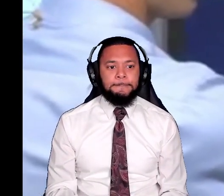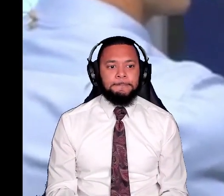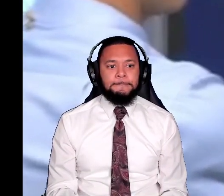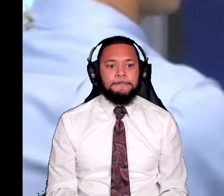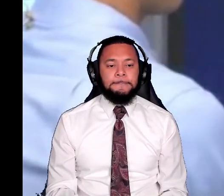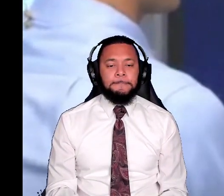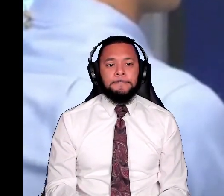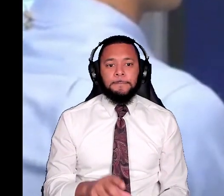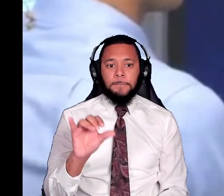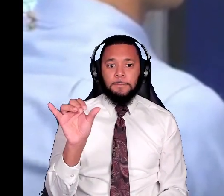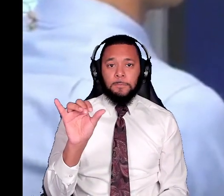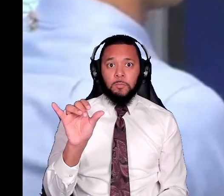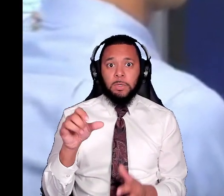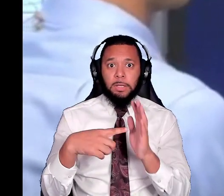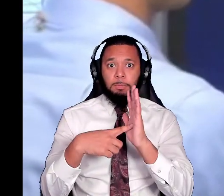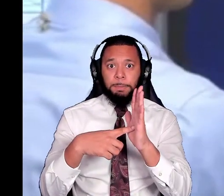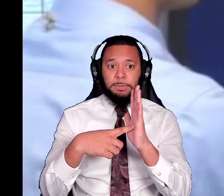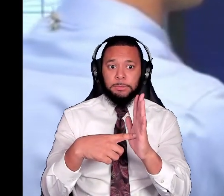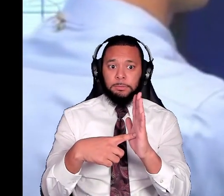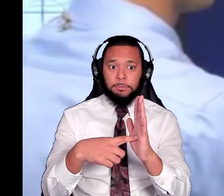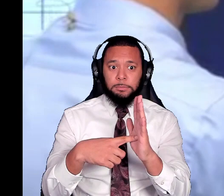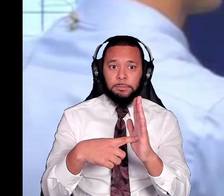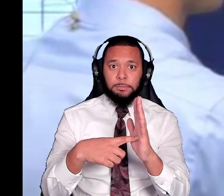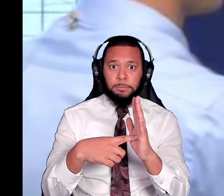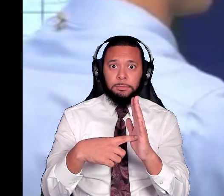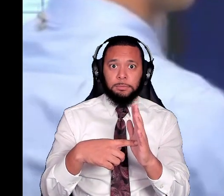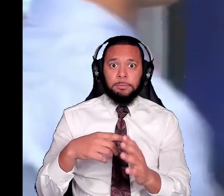the y represents Thin Mints.